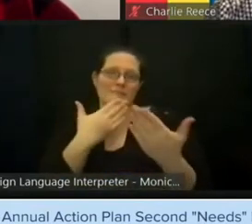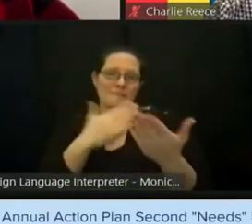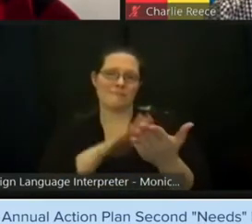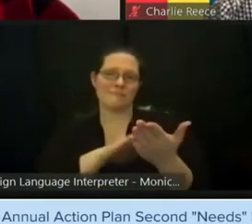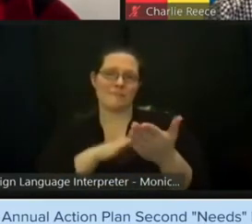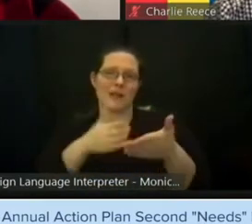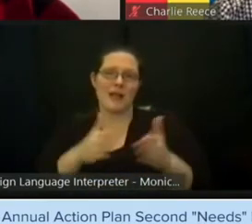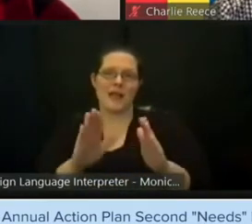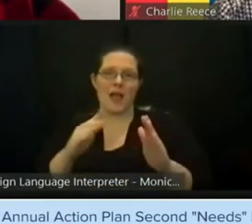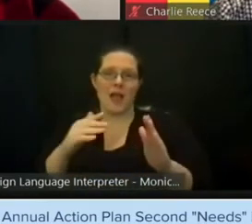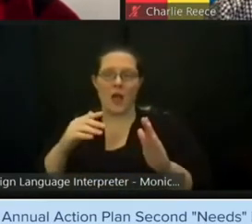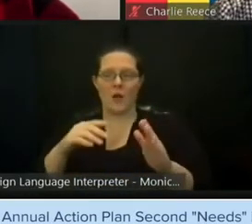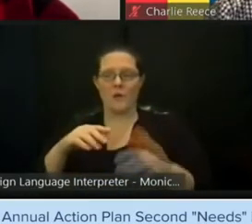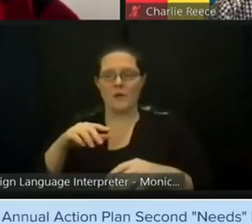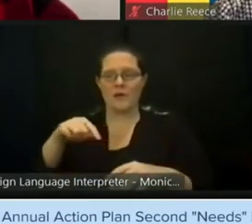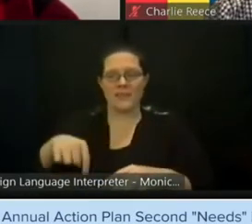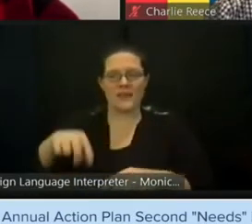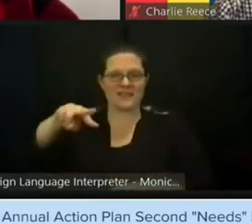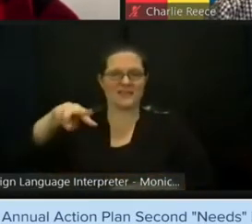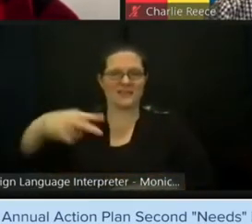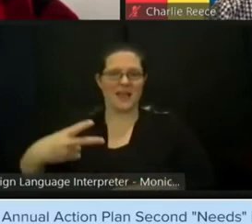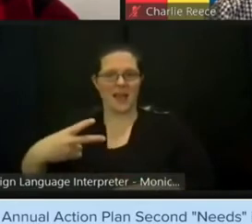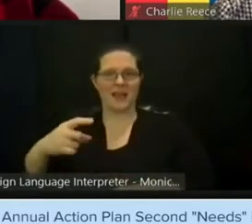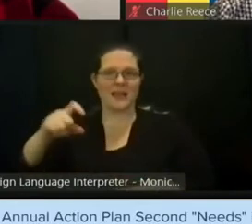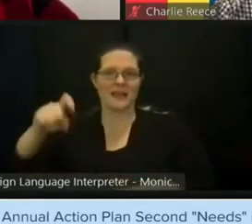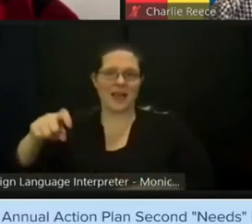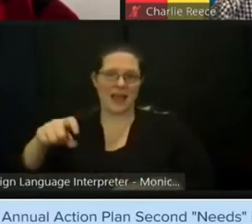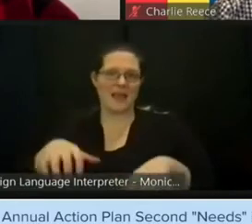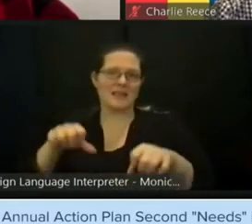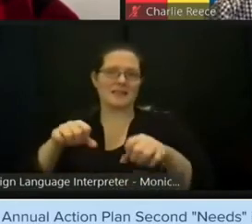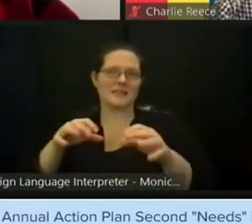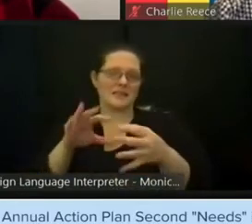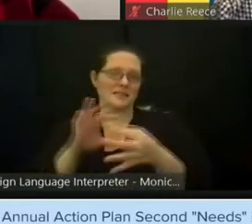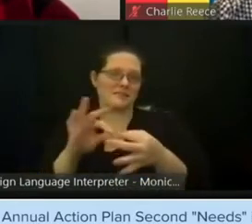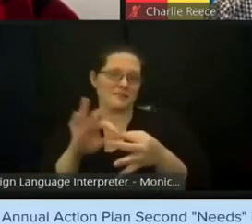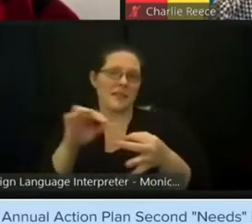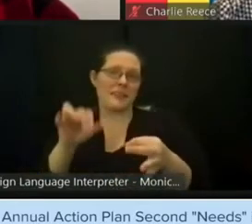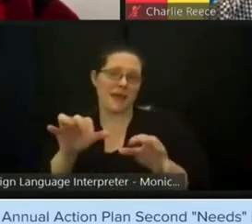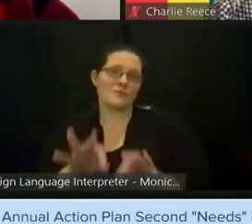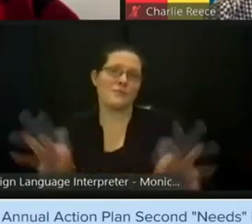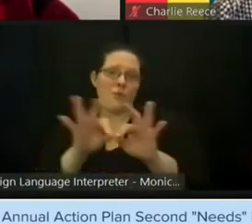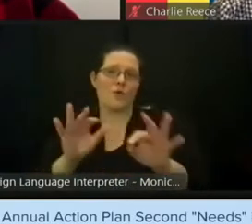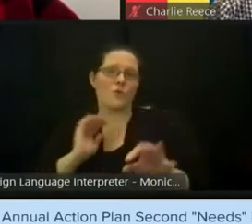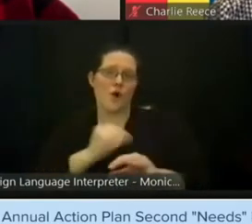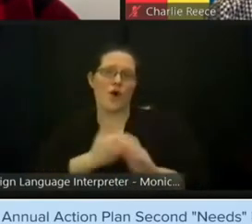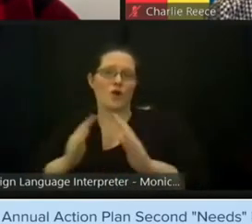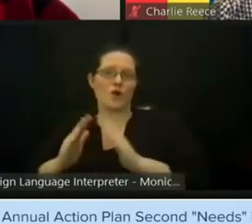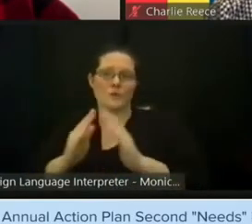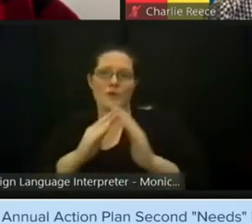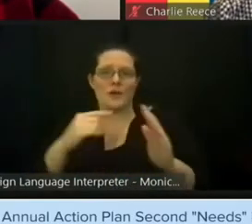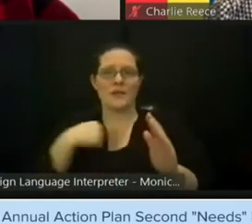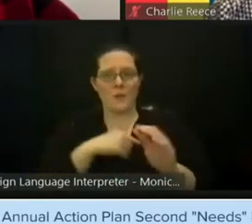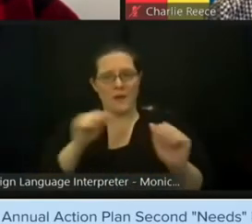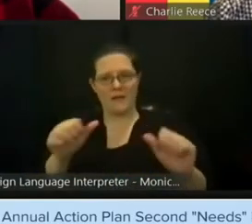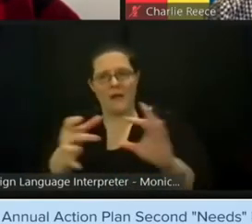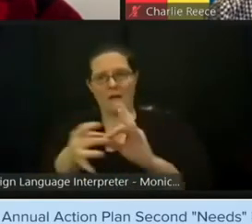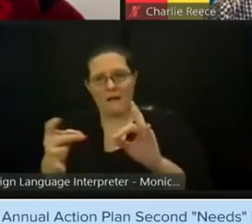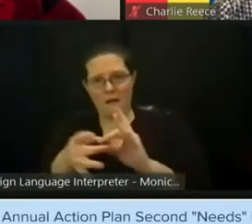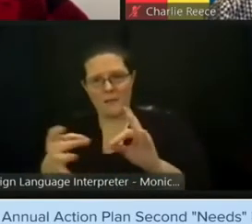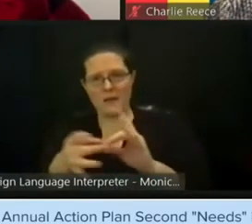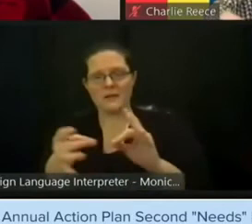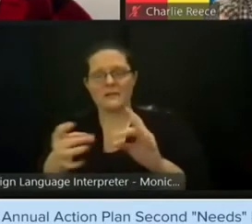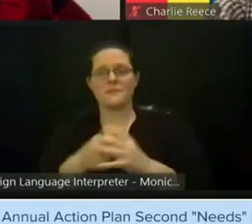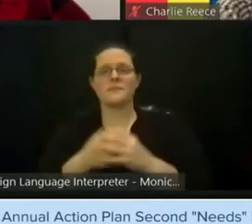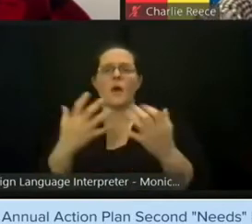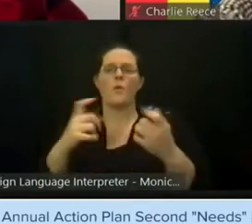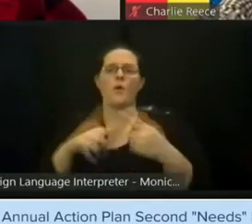this second needs hearing. That's very important to the community. I want to highlight